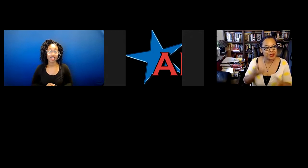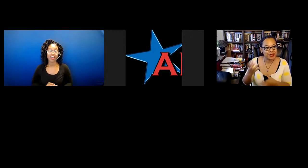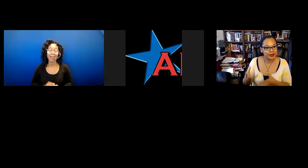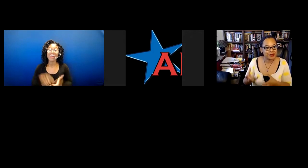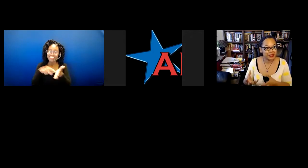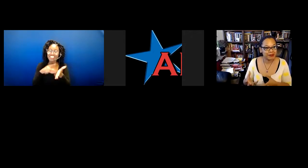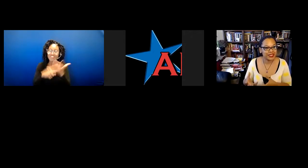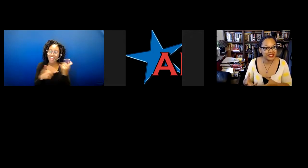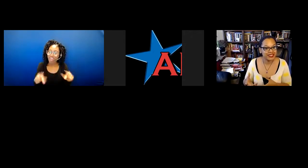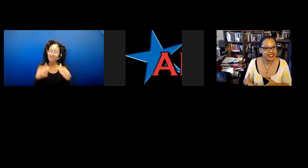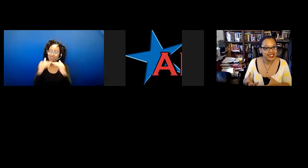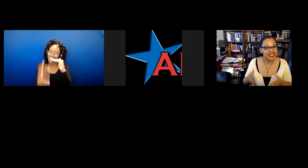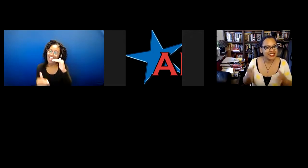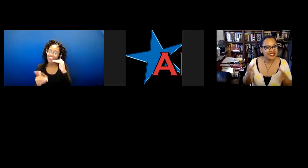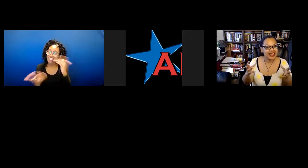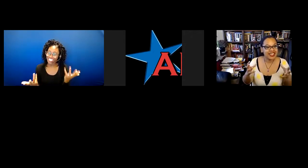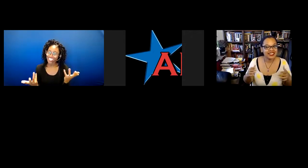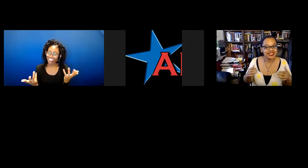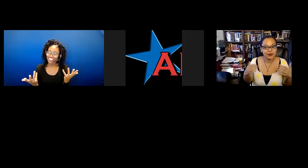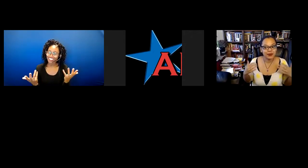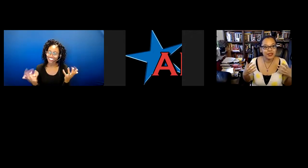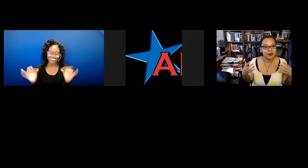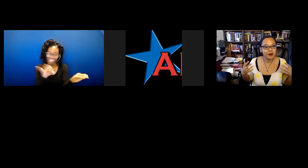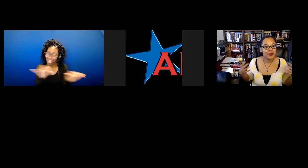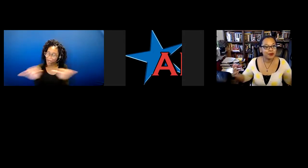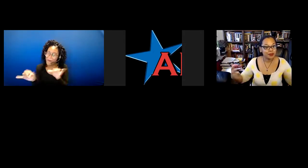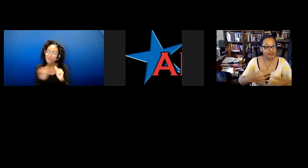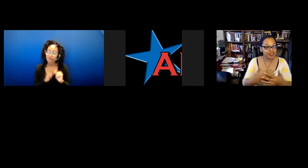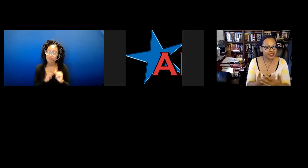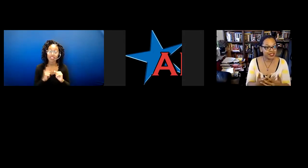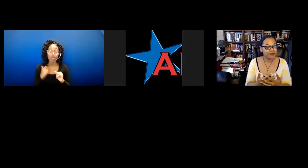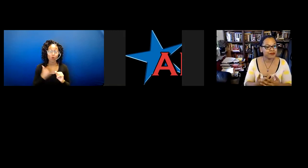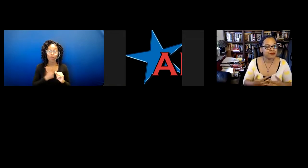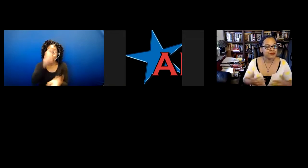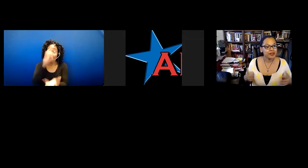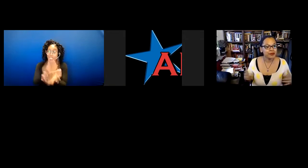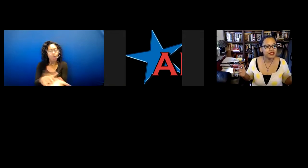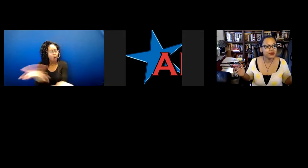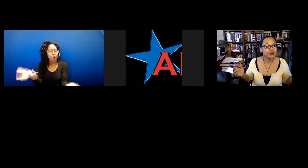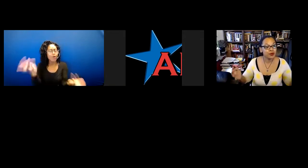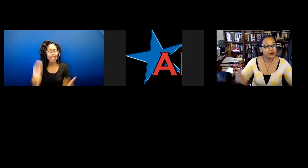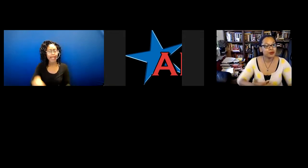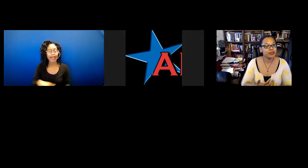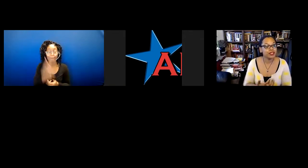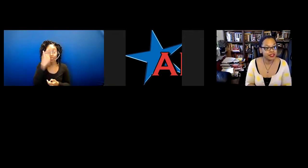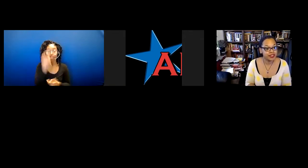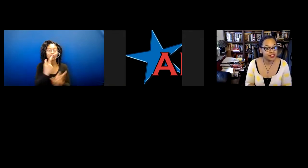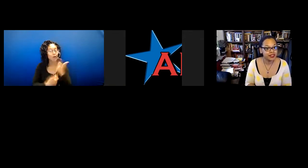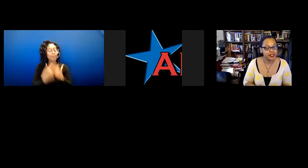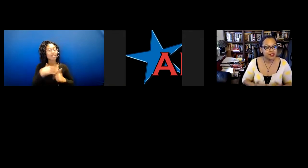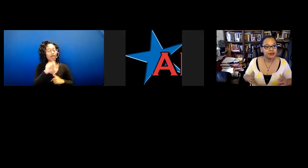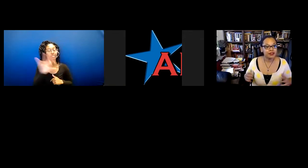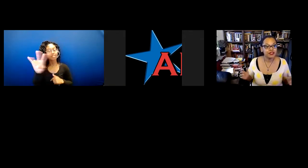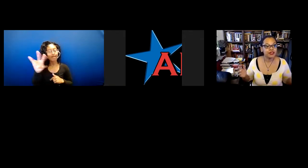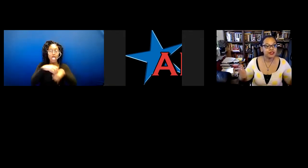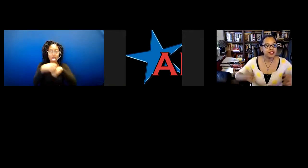when inequity comes in, is that we will all believe a thing because we've been told to believe a thing.